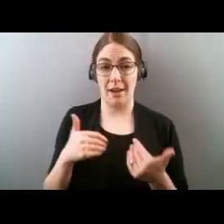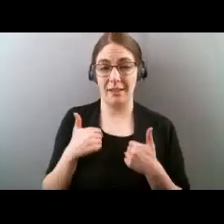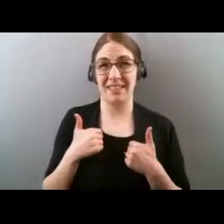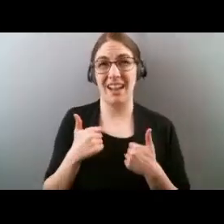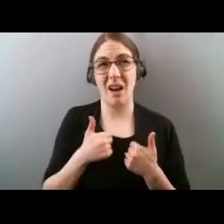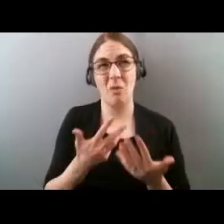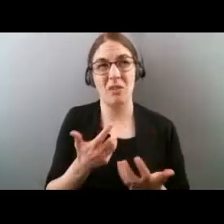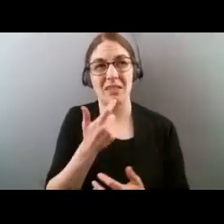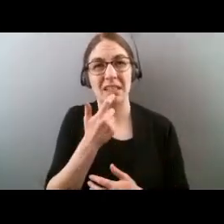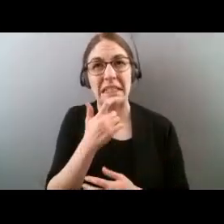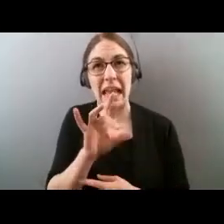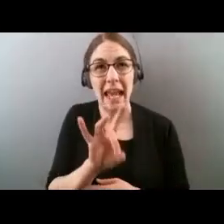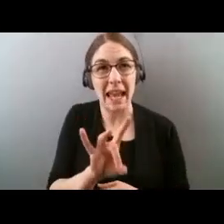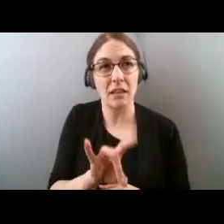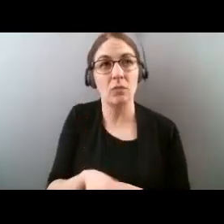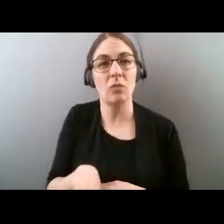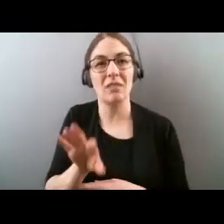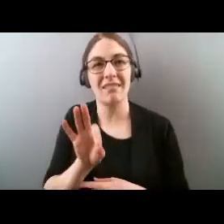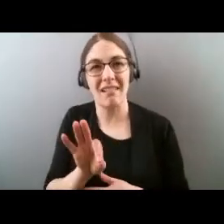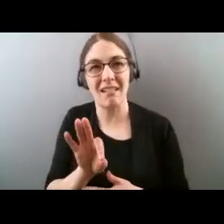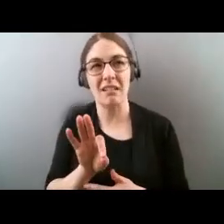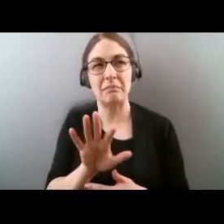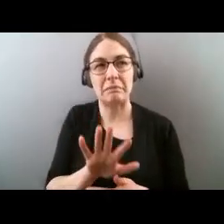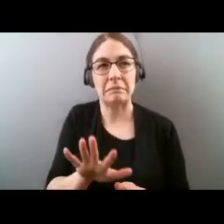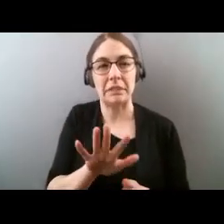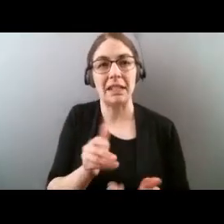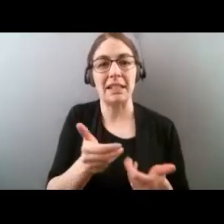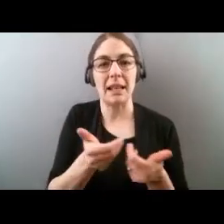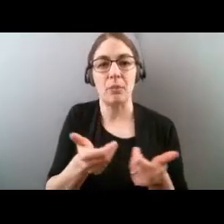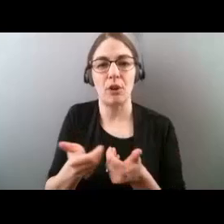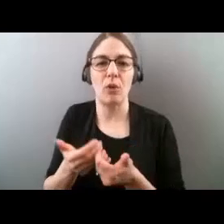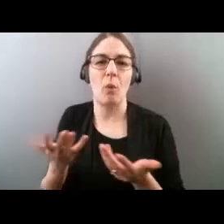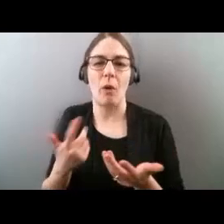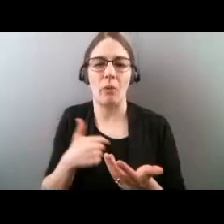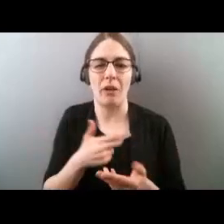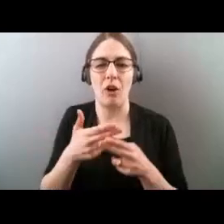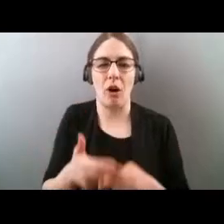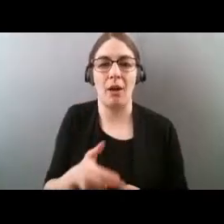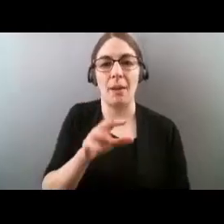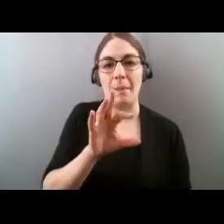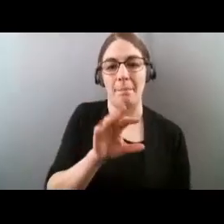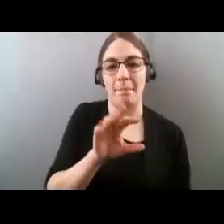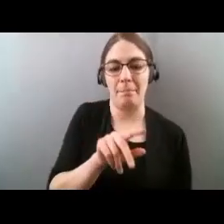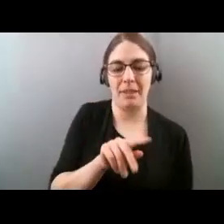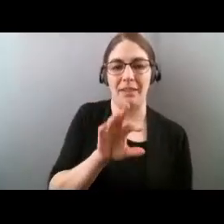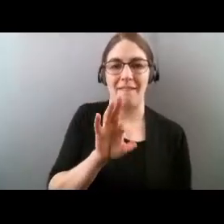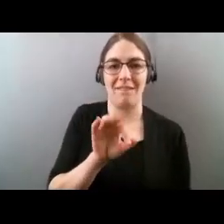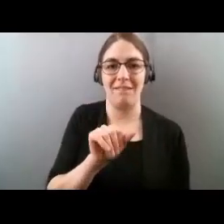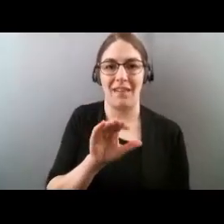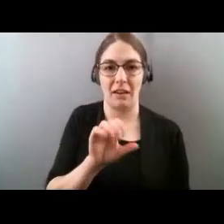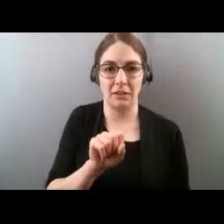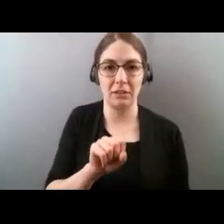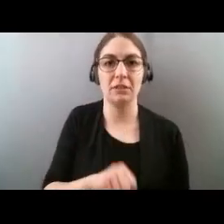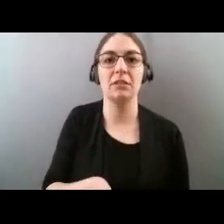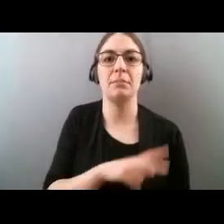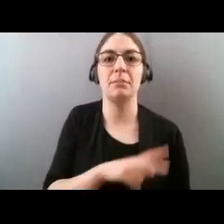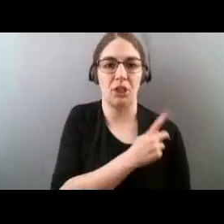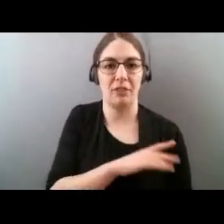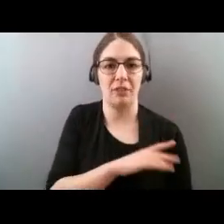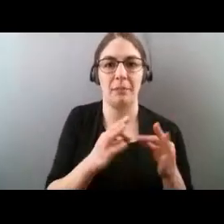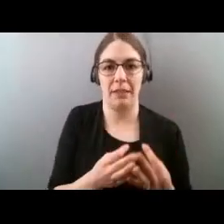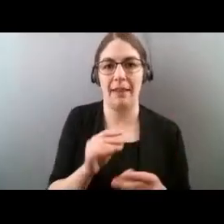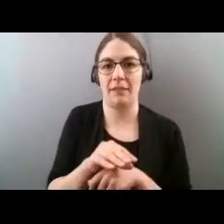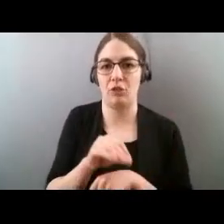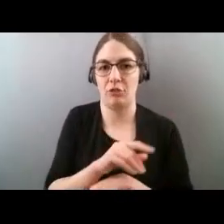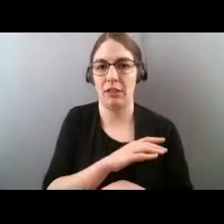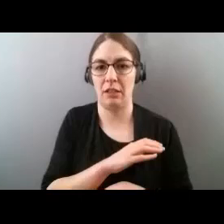8 or 9 separate, what we call PFACs, so patient family advisory committees, and the deaf one is just